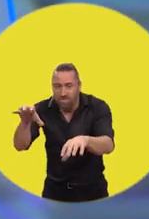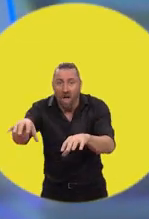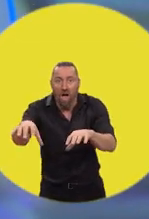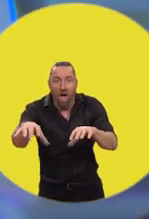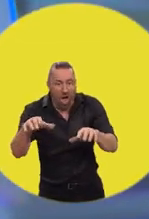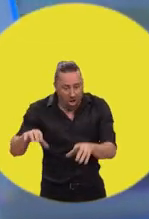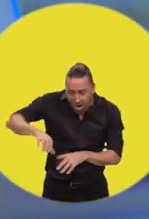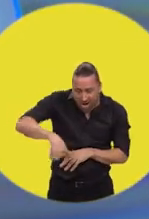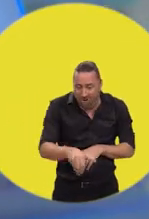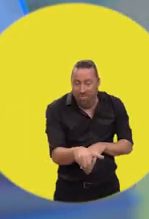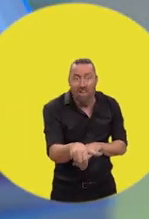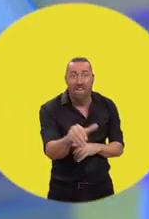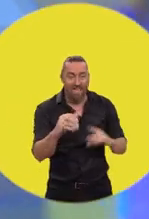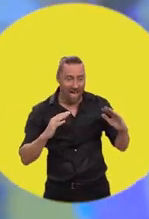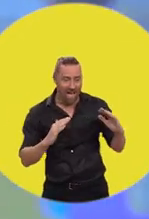back